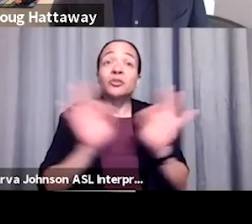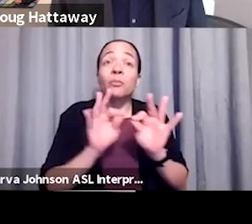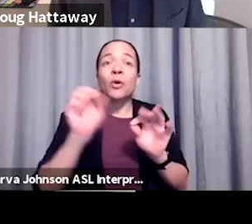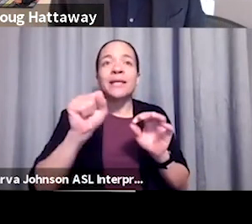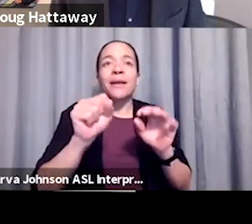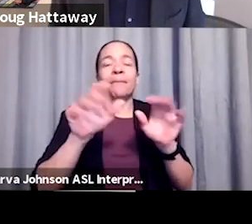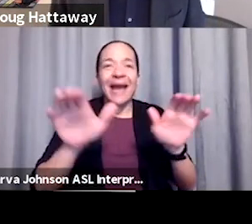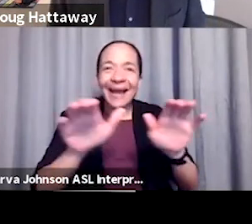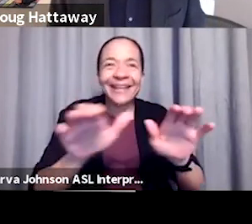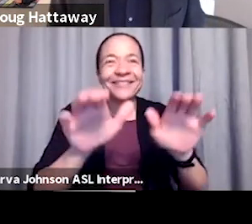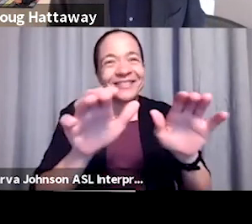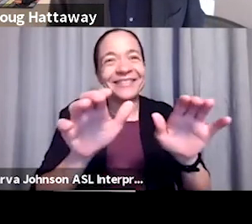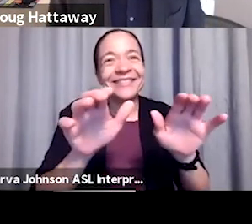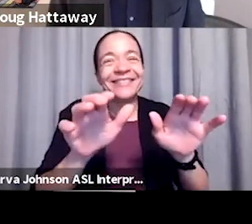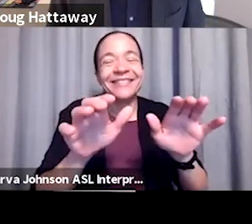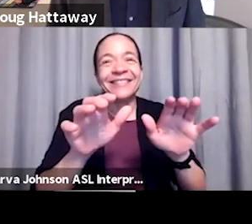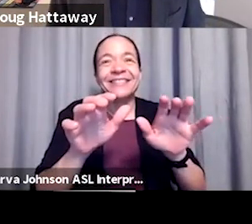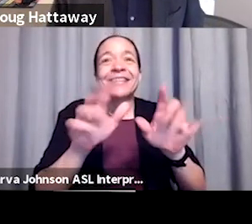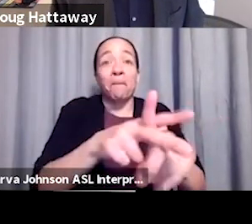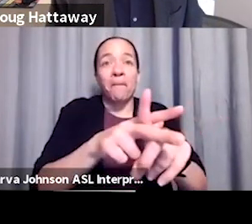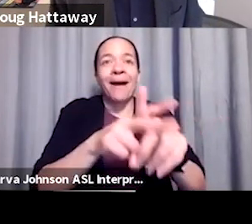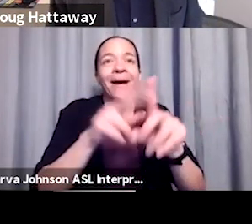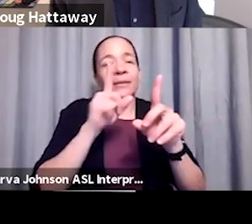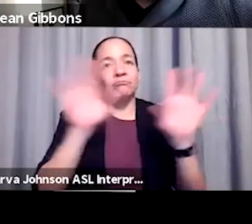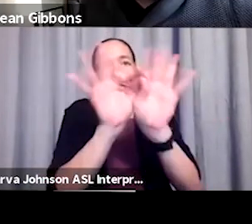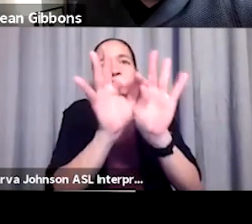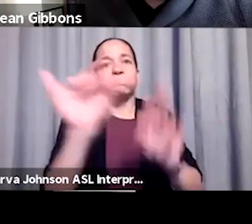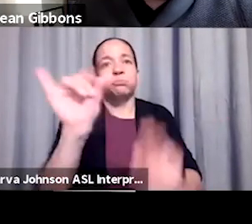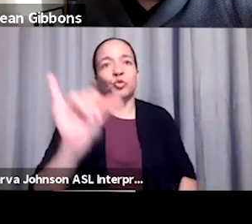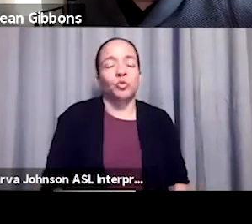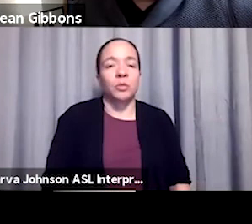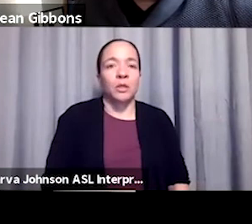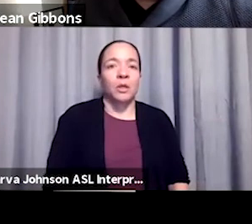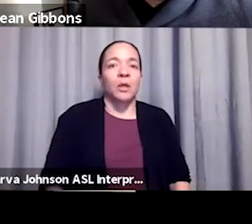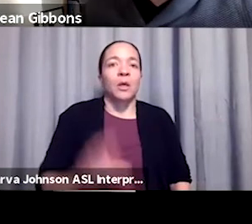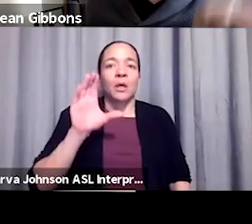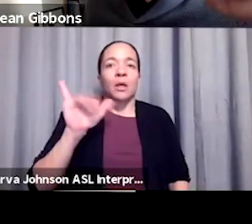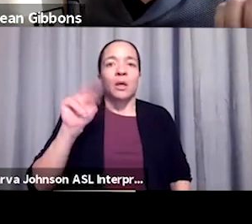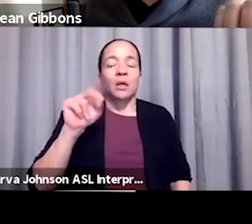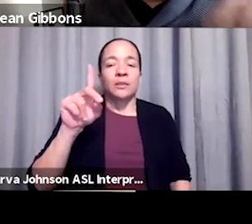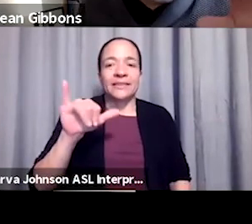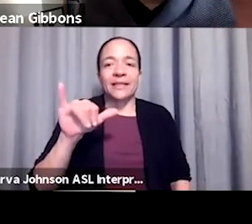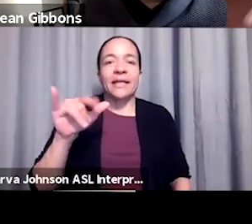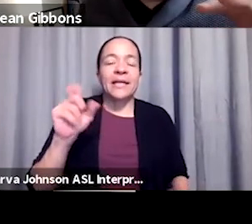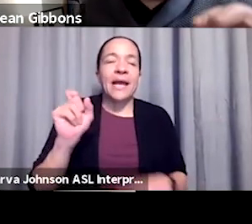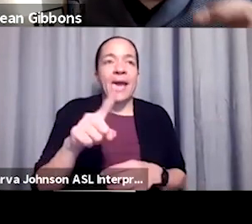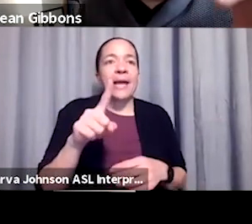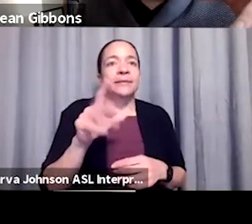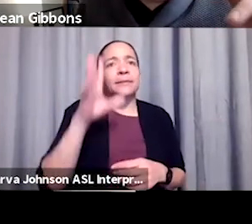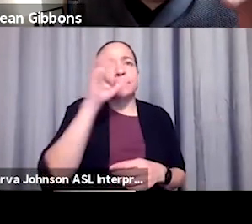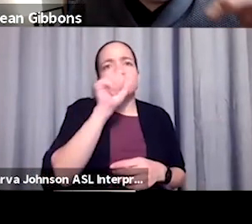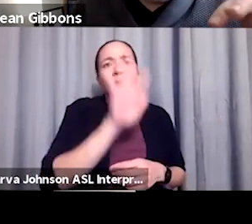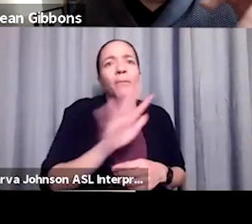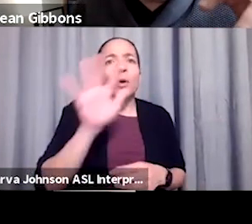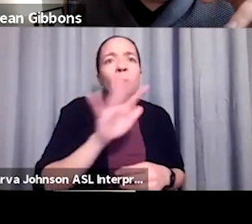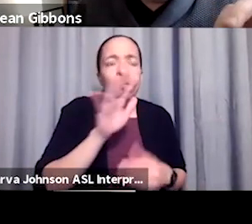those actions that people take is absolutely critical. Cindy asks, what's a ballpark estimate of the kinds of resources that